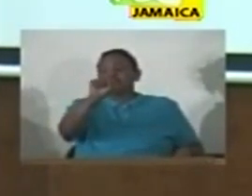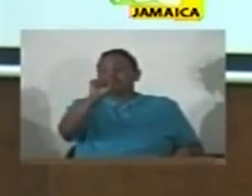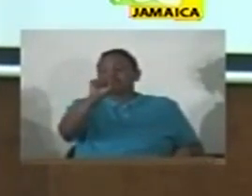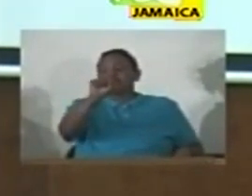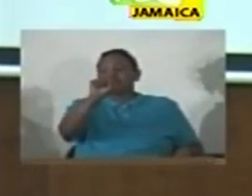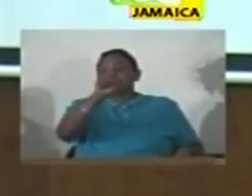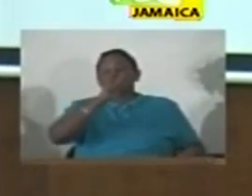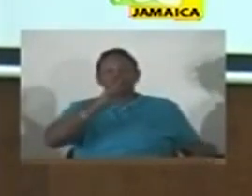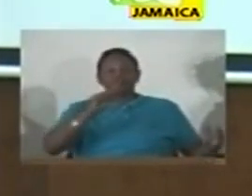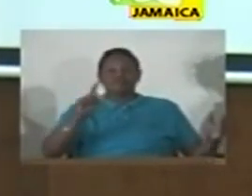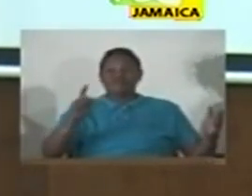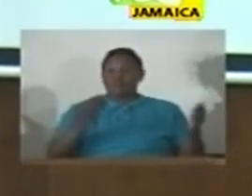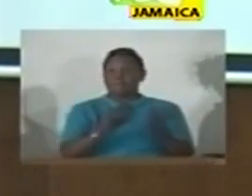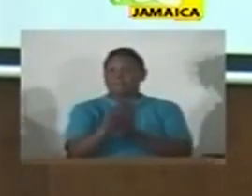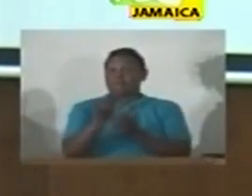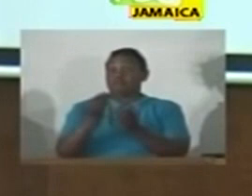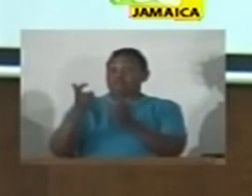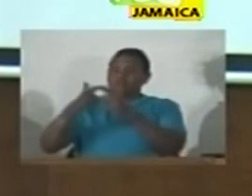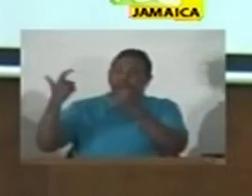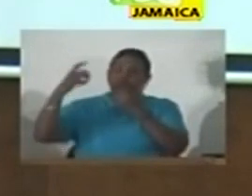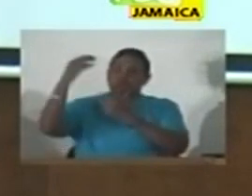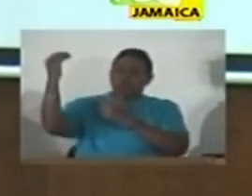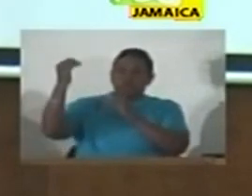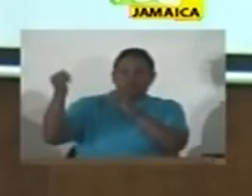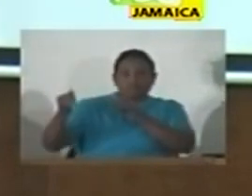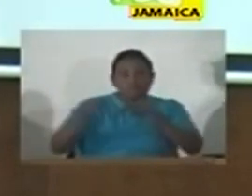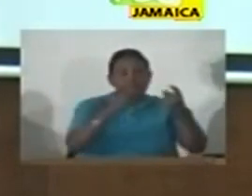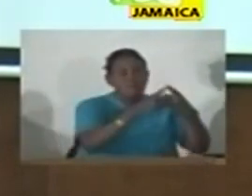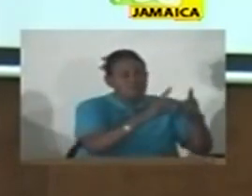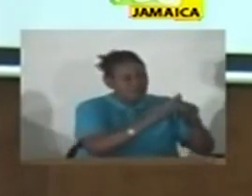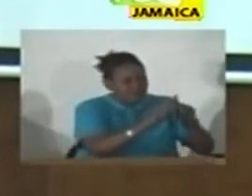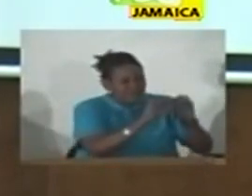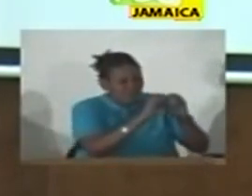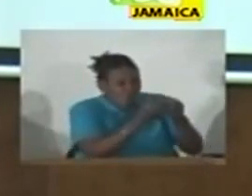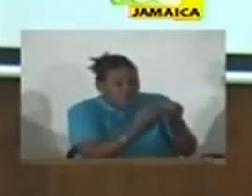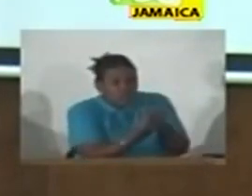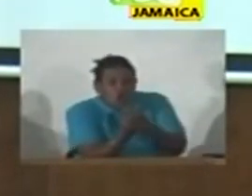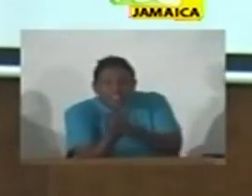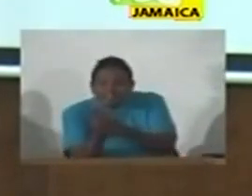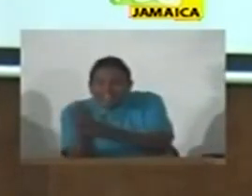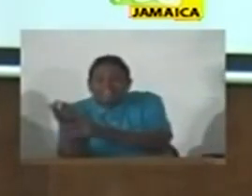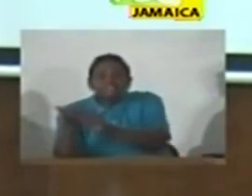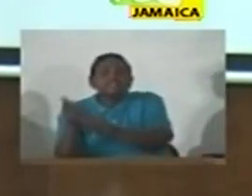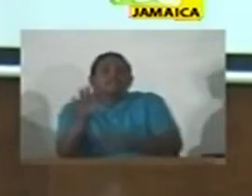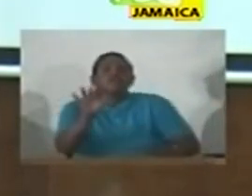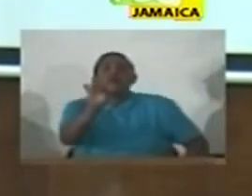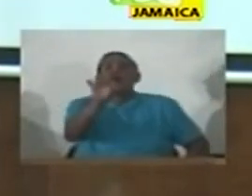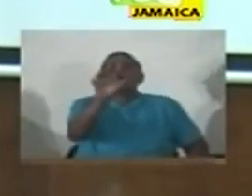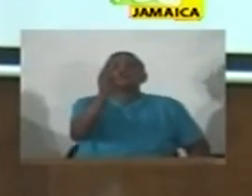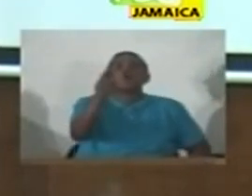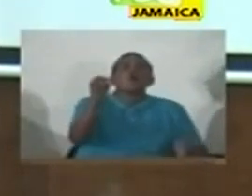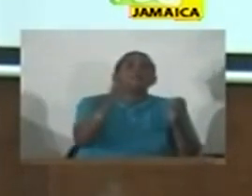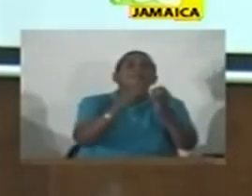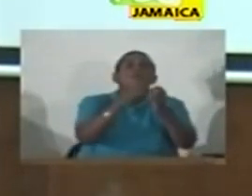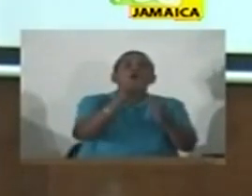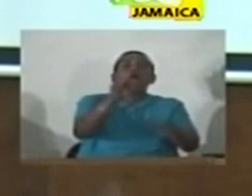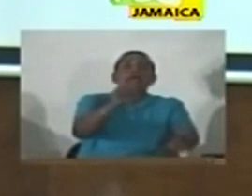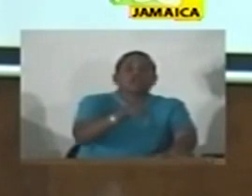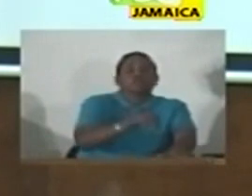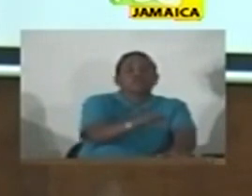large companies, individuals, or organizations cultivating 100 or more acres of